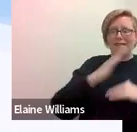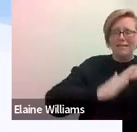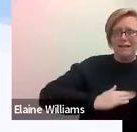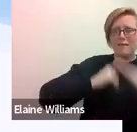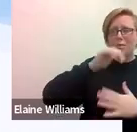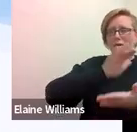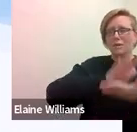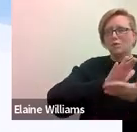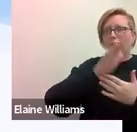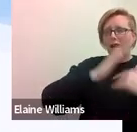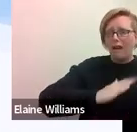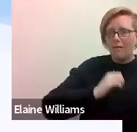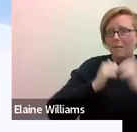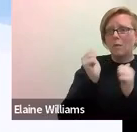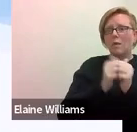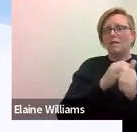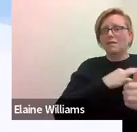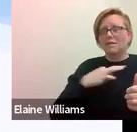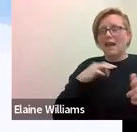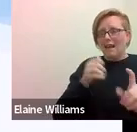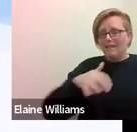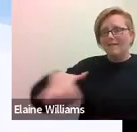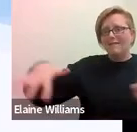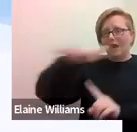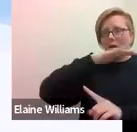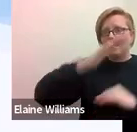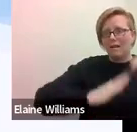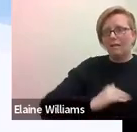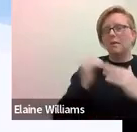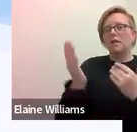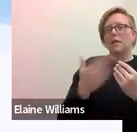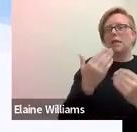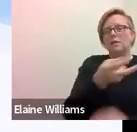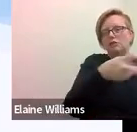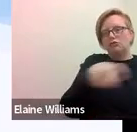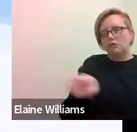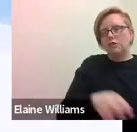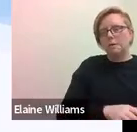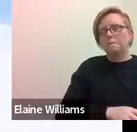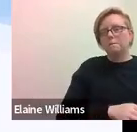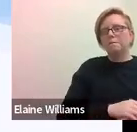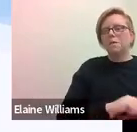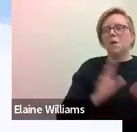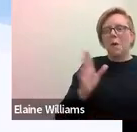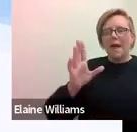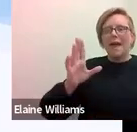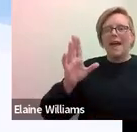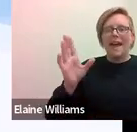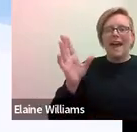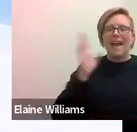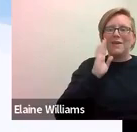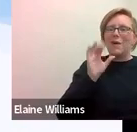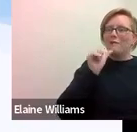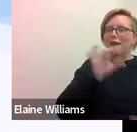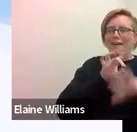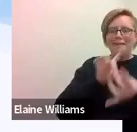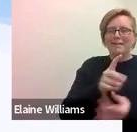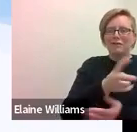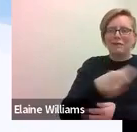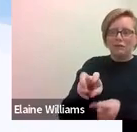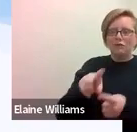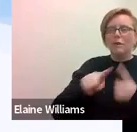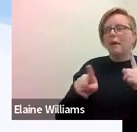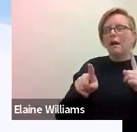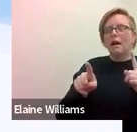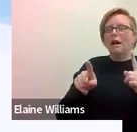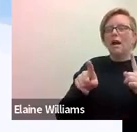learning experience in their pre-K. So I just wanted to put a plug in for that. I know that's not about transition, but I really would love to work